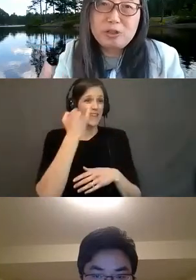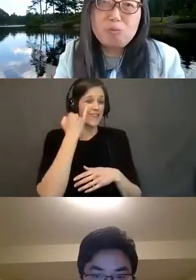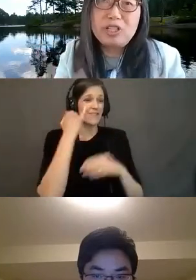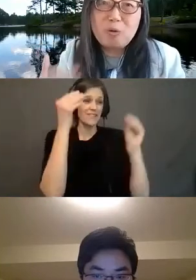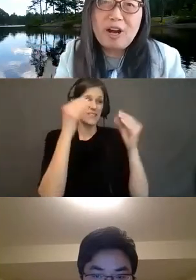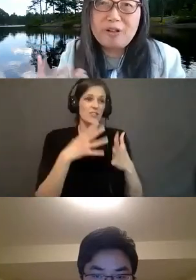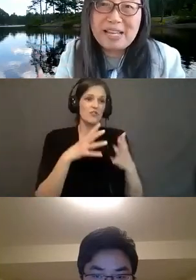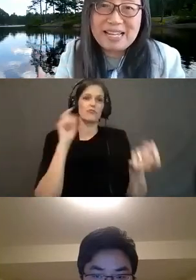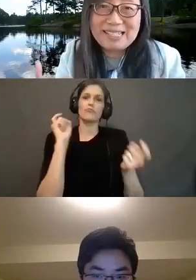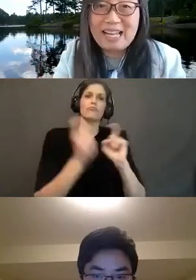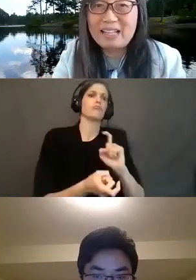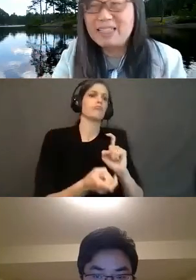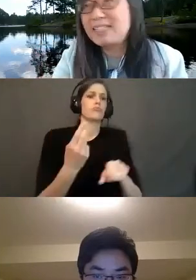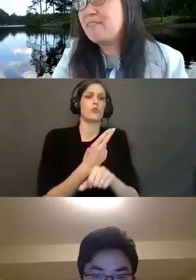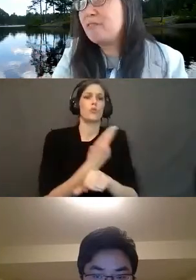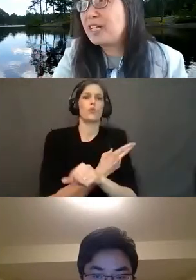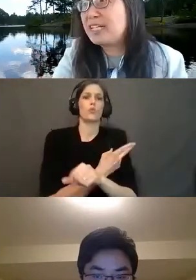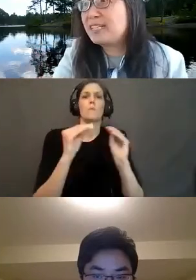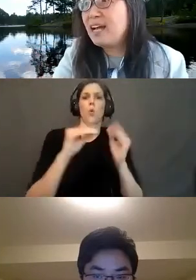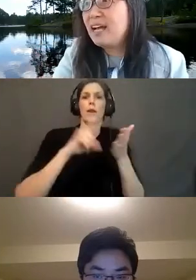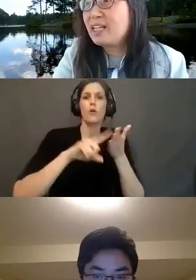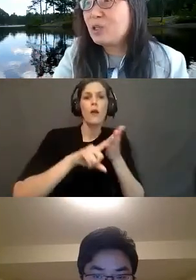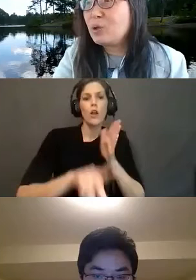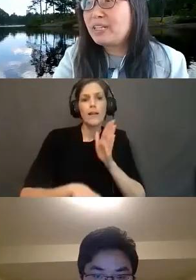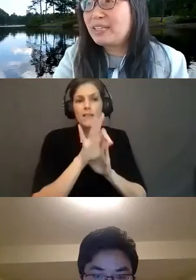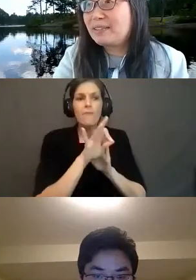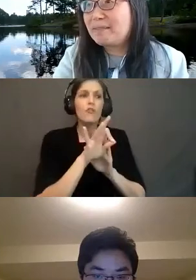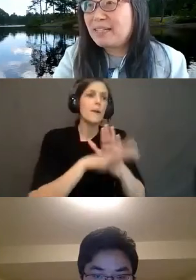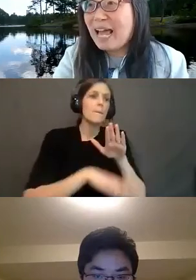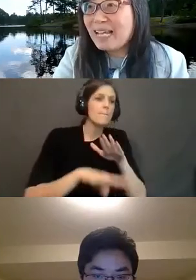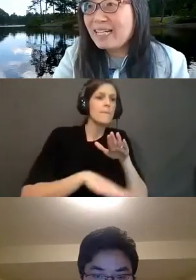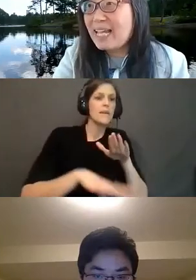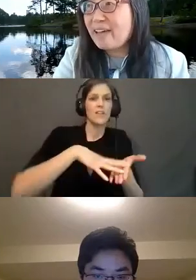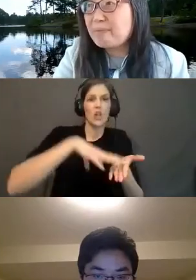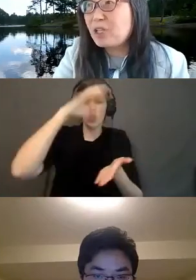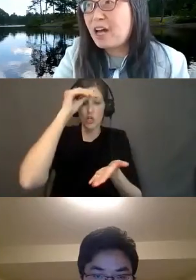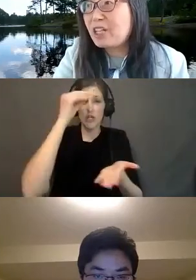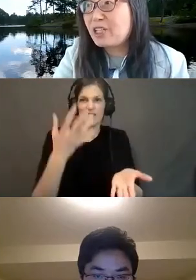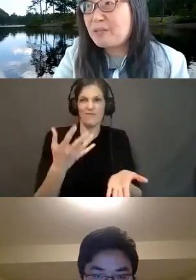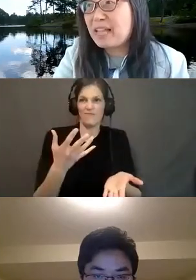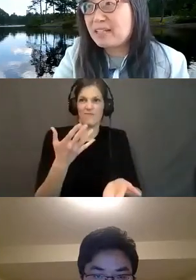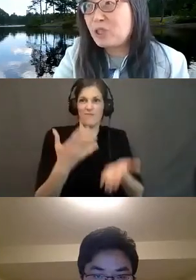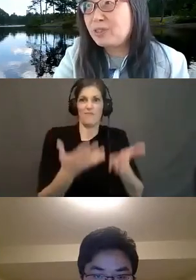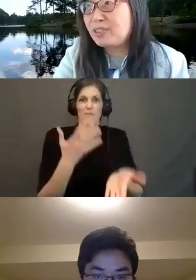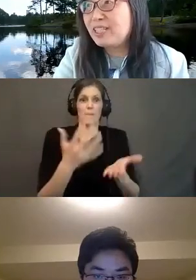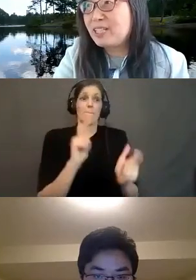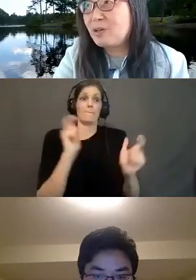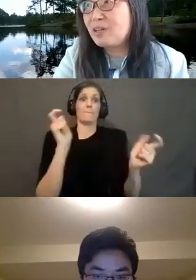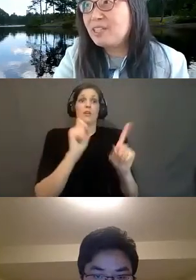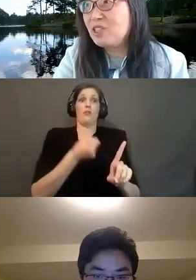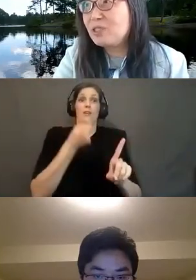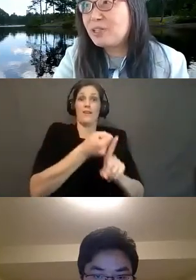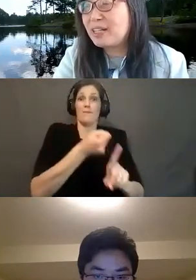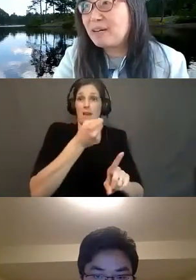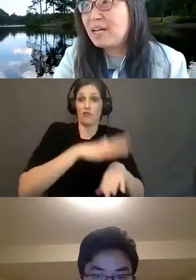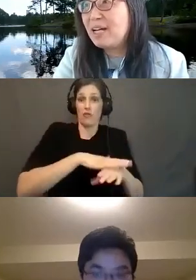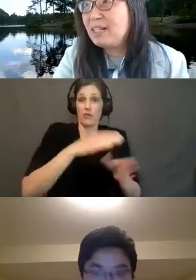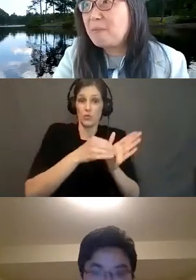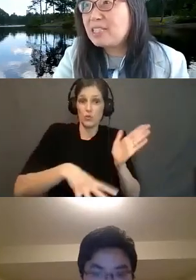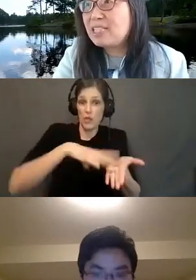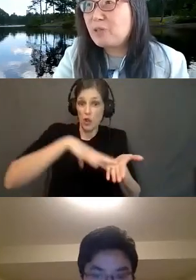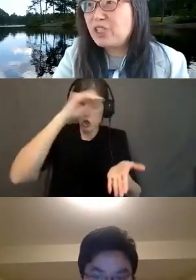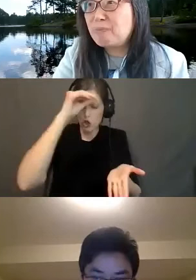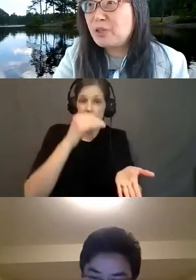to use more inquiry-based discoveries, it could likely have a much larger impact on student learning. So under the new curriculum,